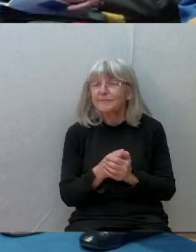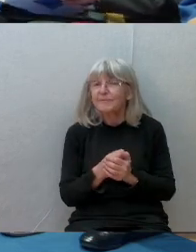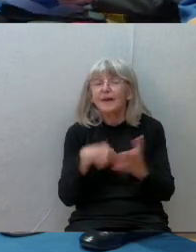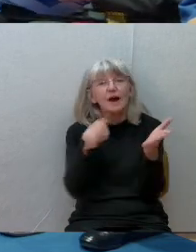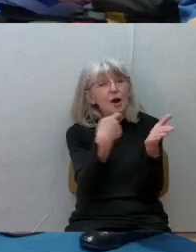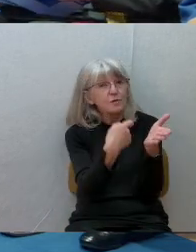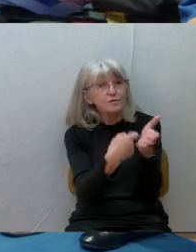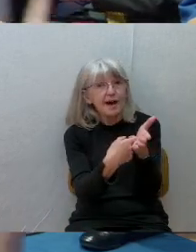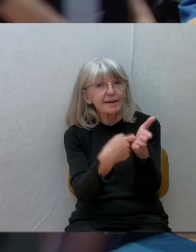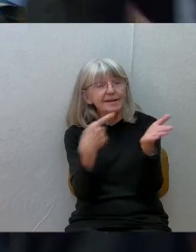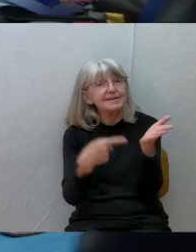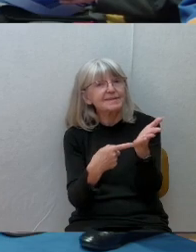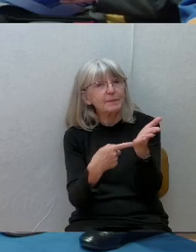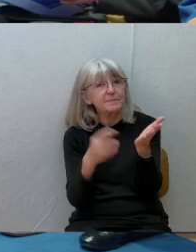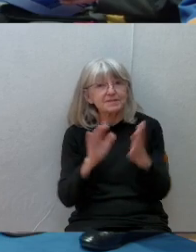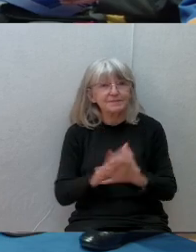Ryan Timms.